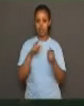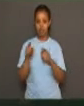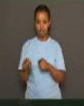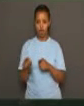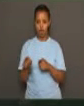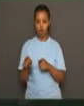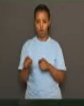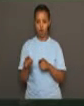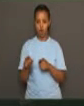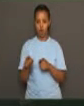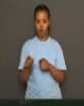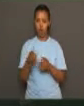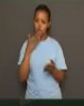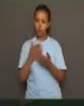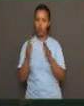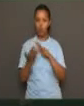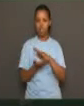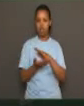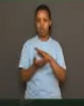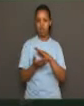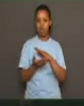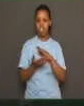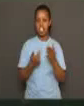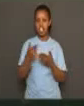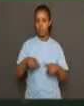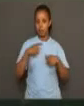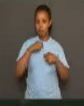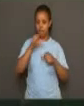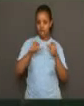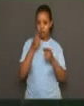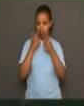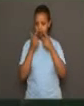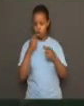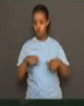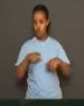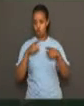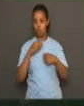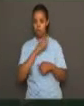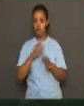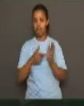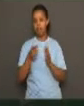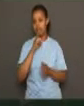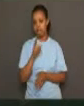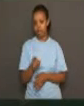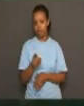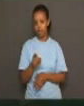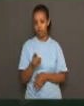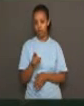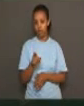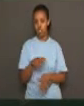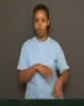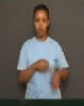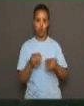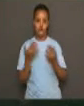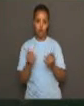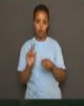of those best adapted to a specific environment. Students, let us watch a